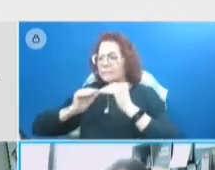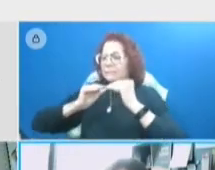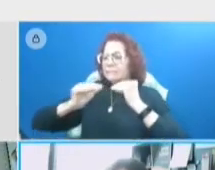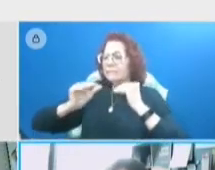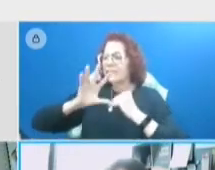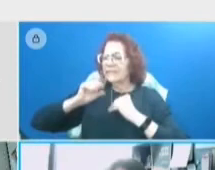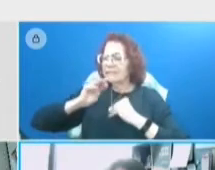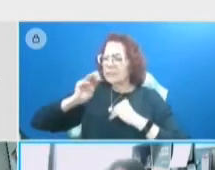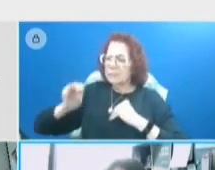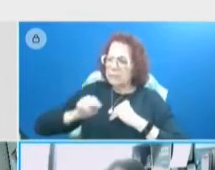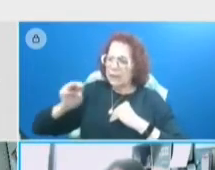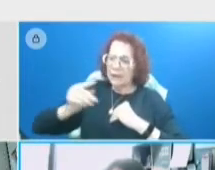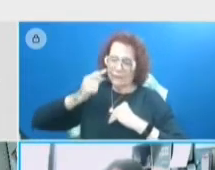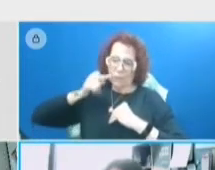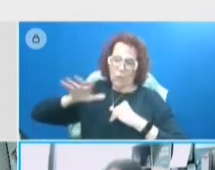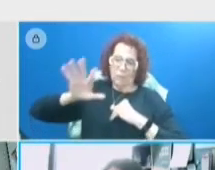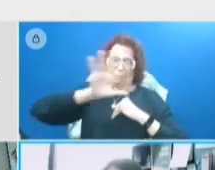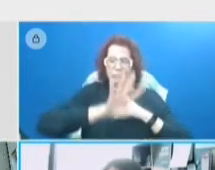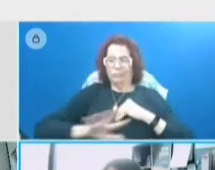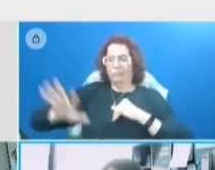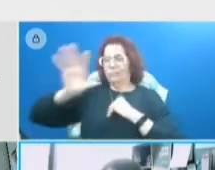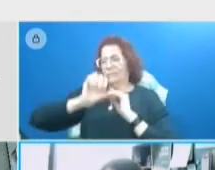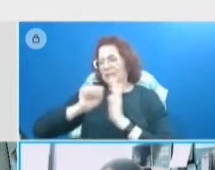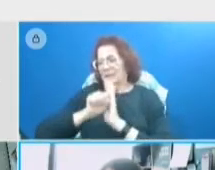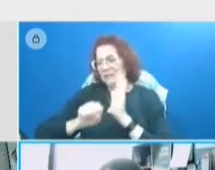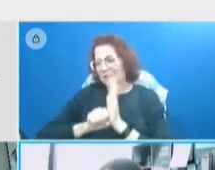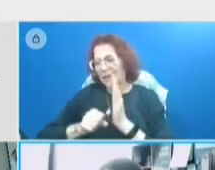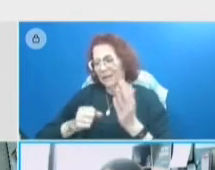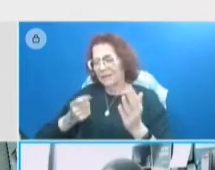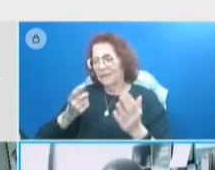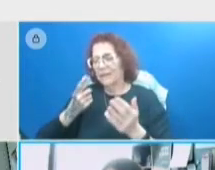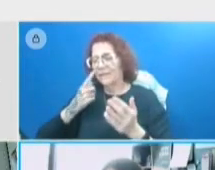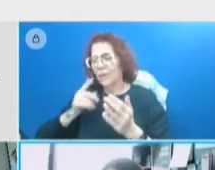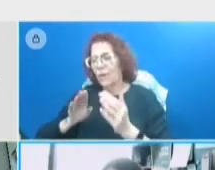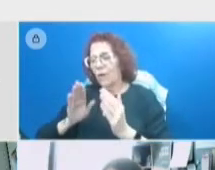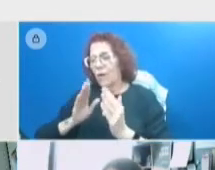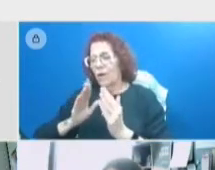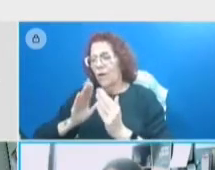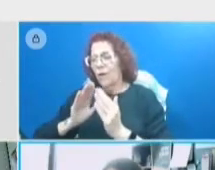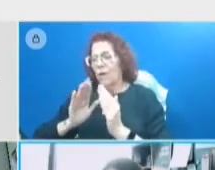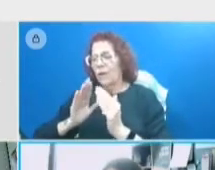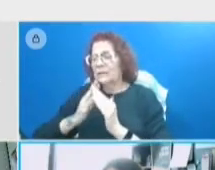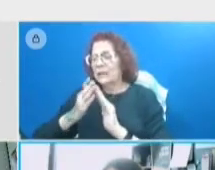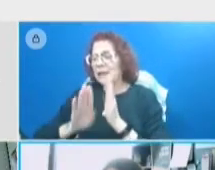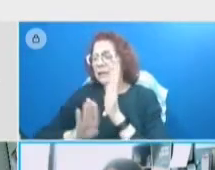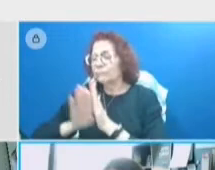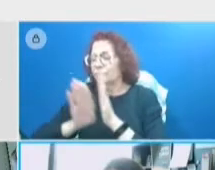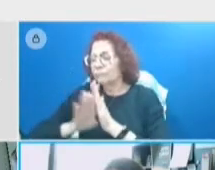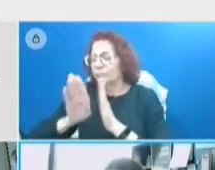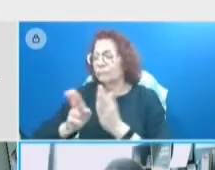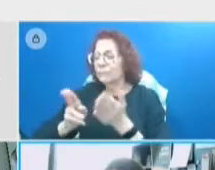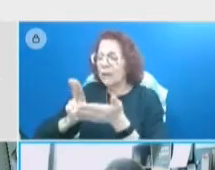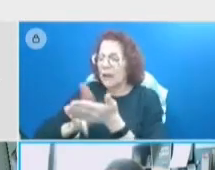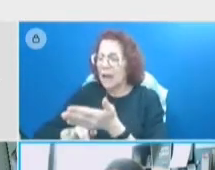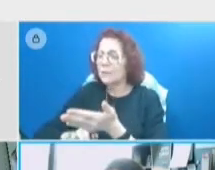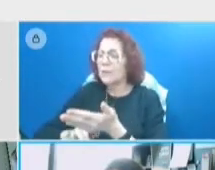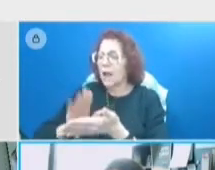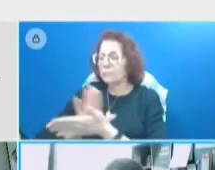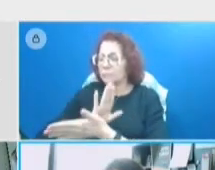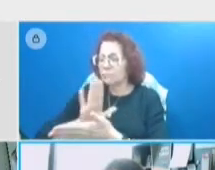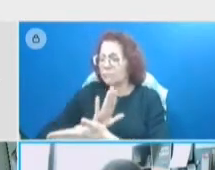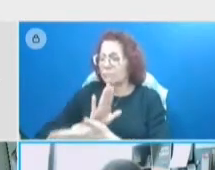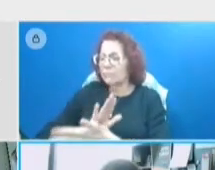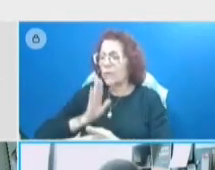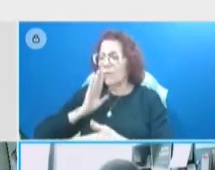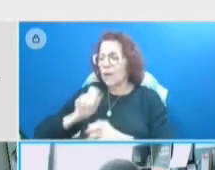and we'll develop contracts in the next couple days and weeks to get out to the county boards and for